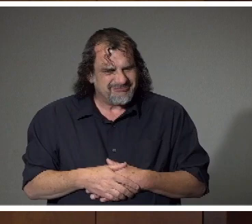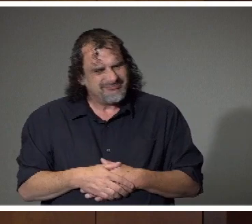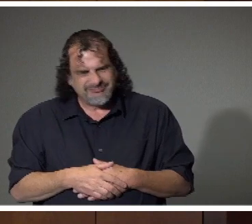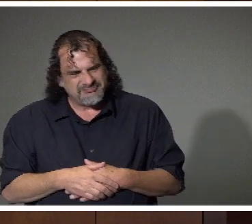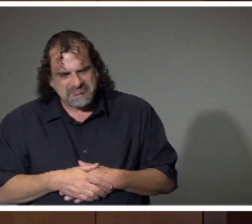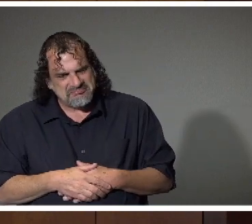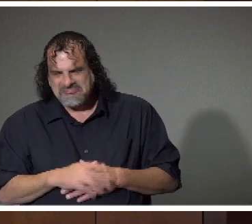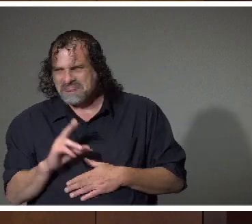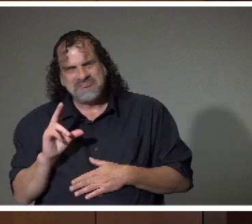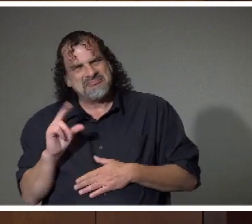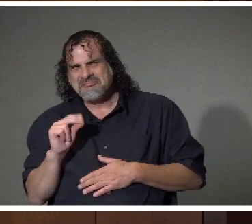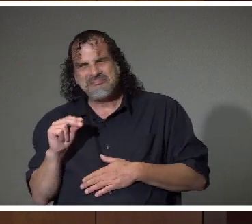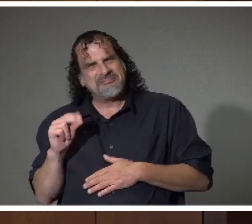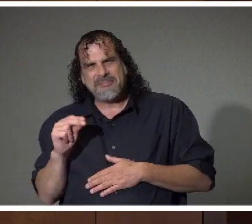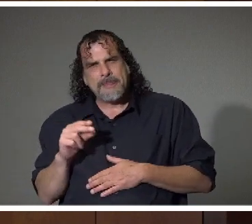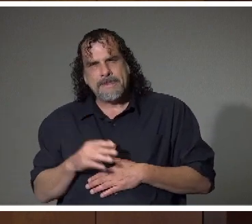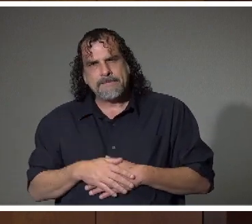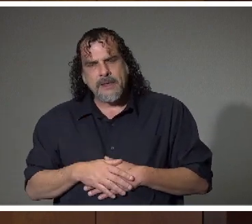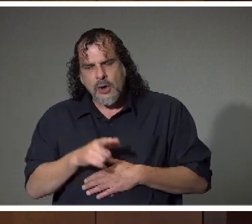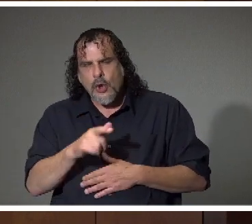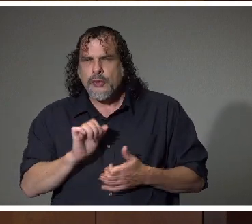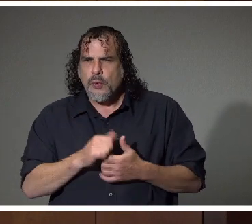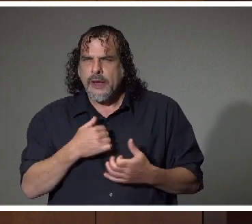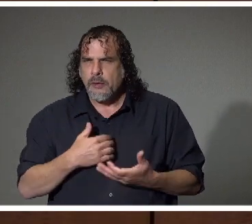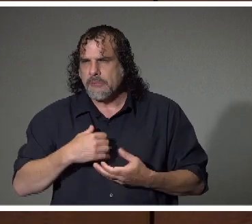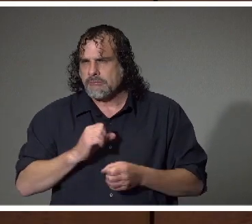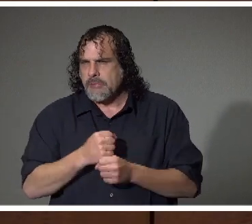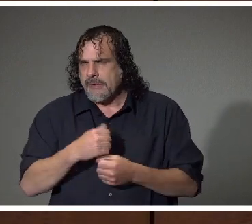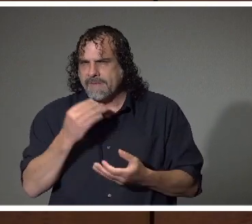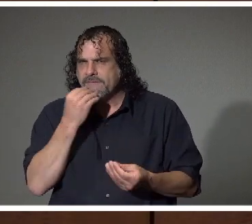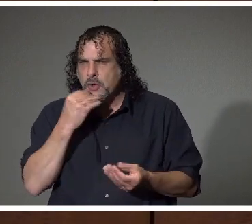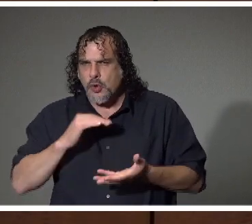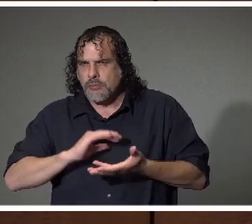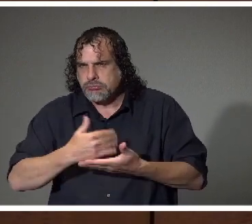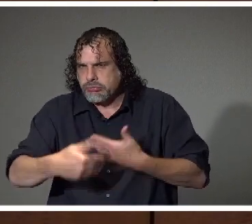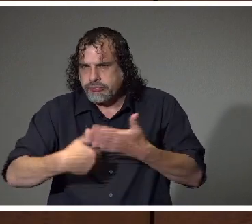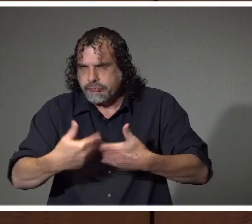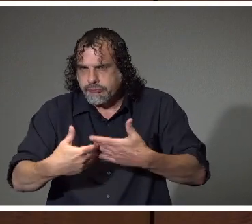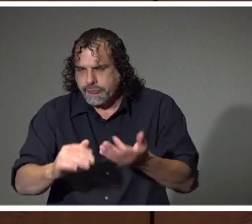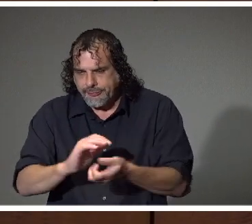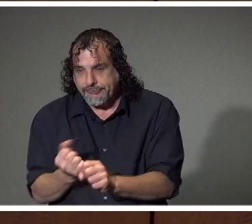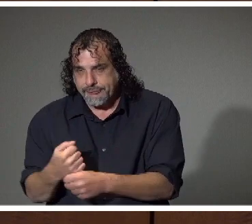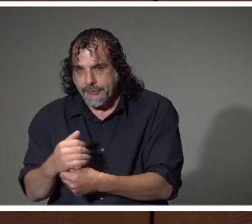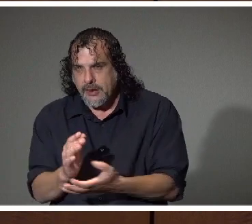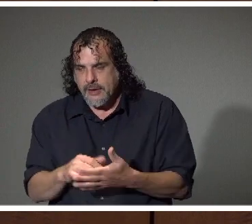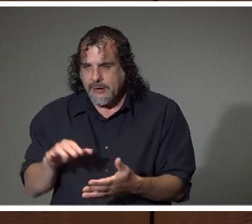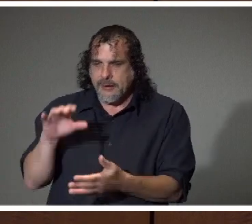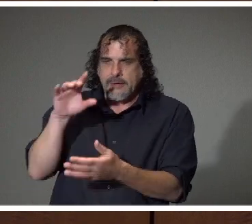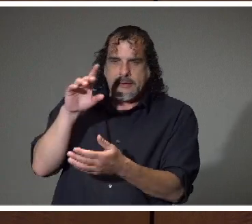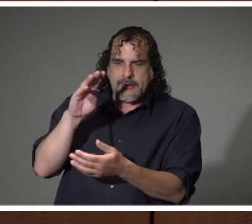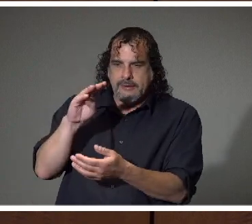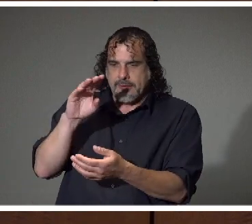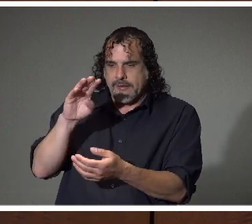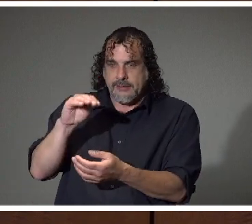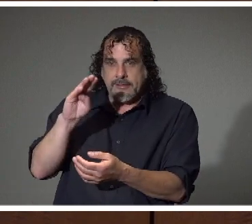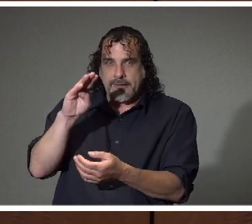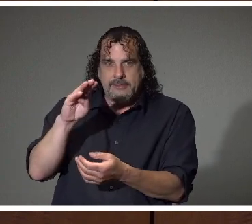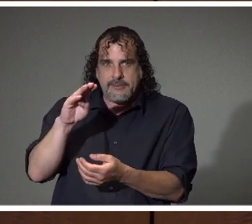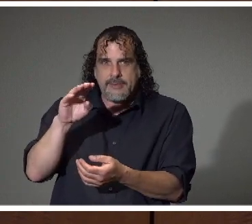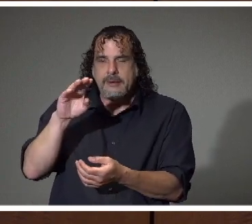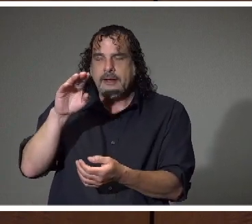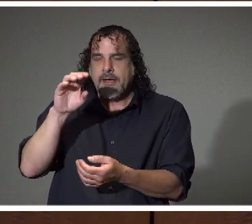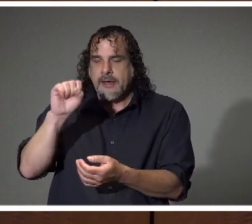Not especially the way that all the food is processed, and certainly USDA and FDA are involved to make sure the food